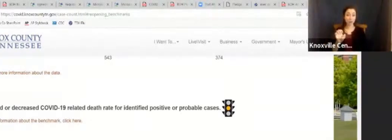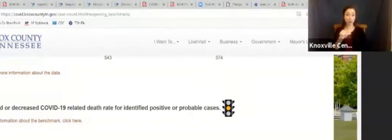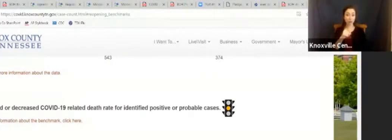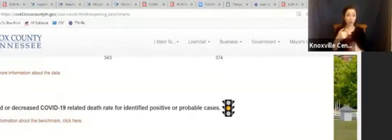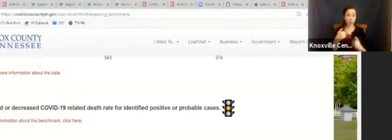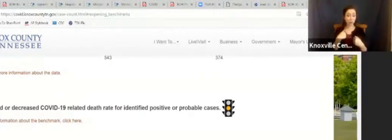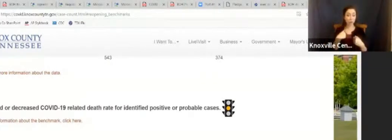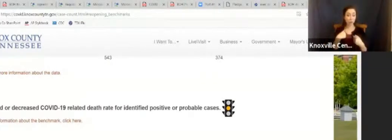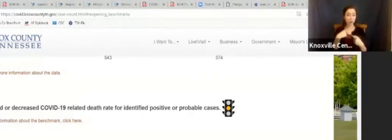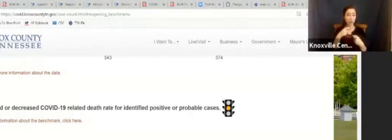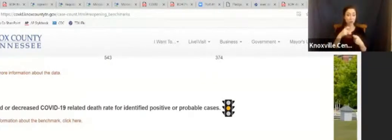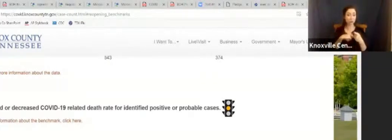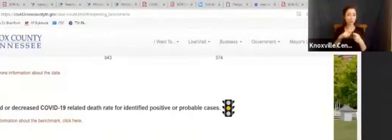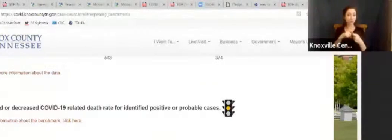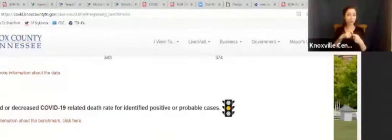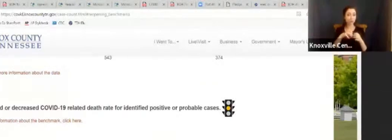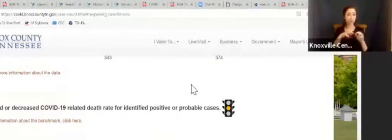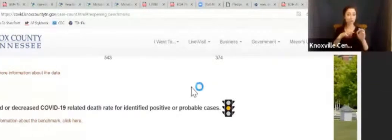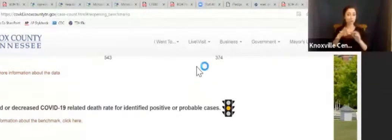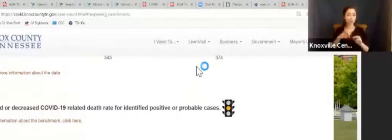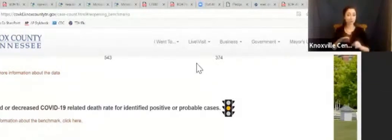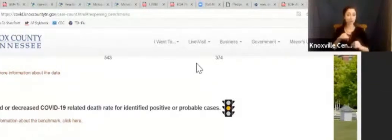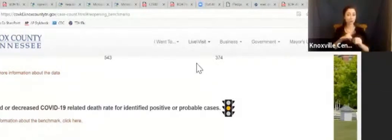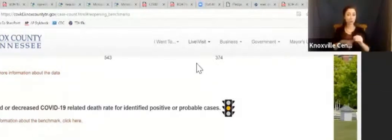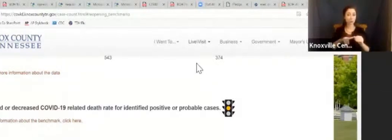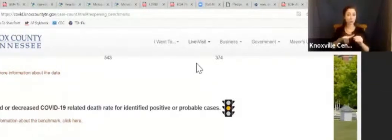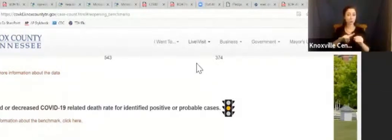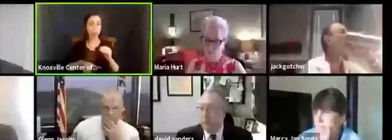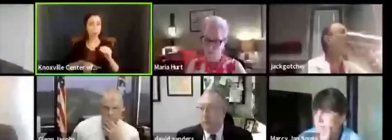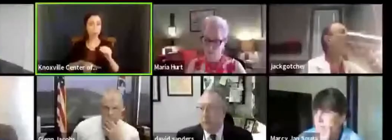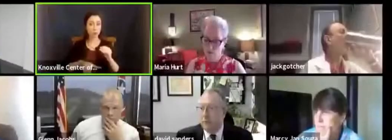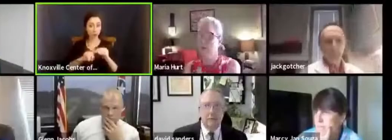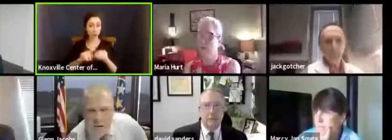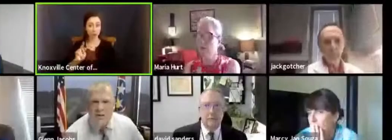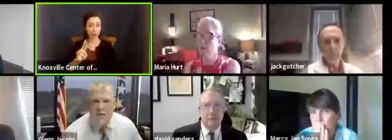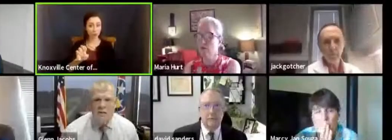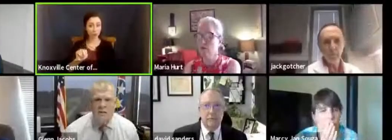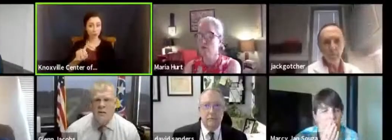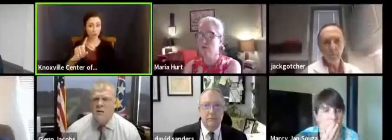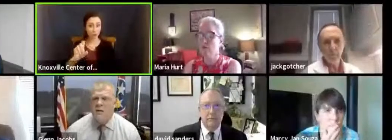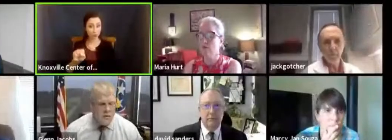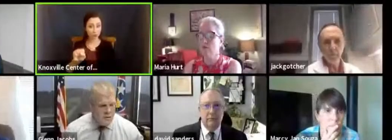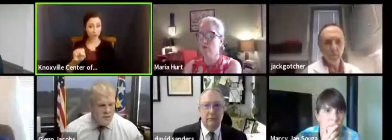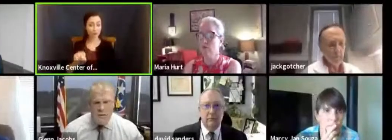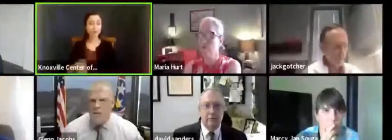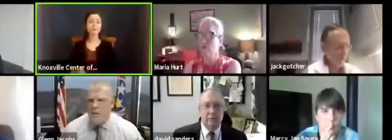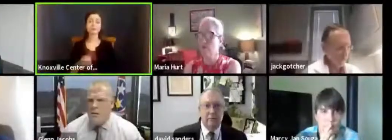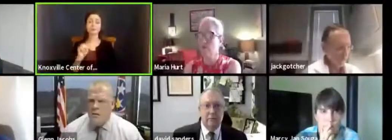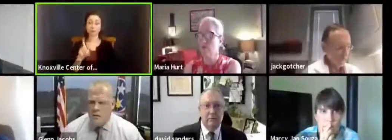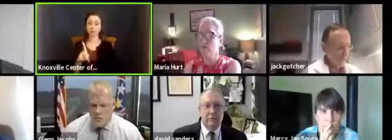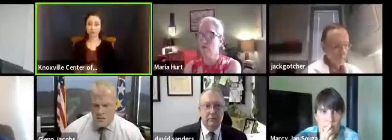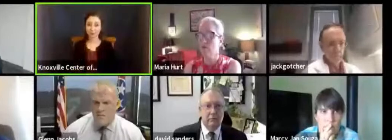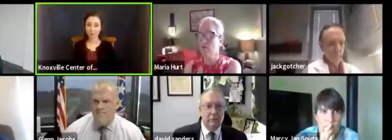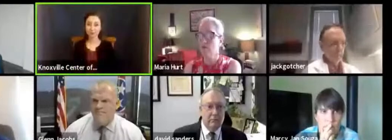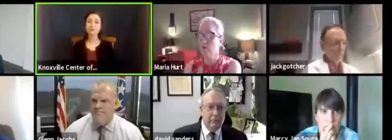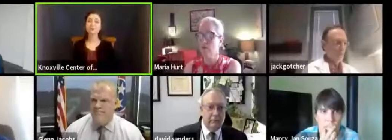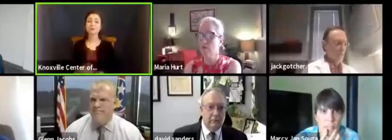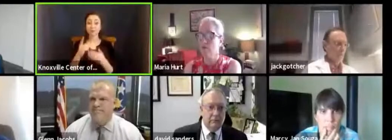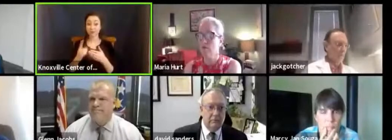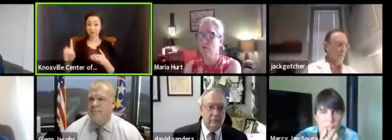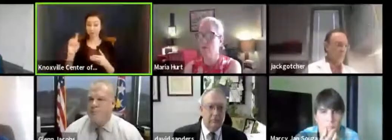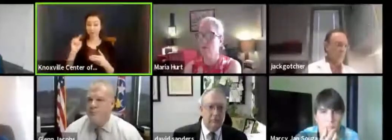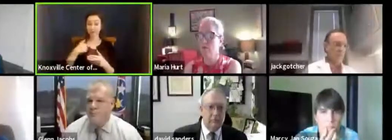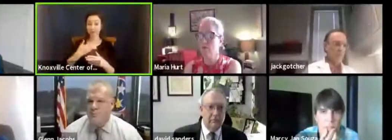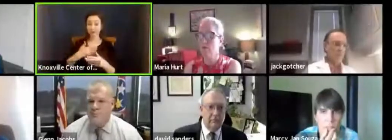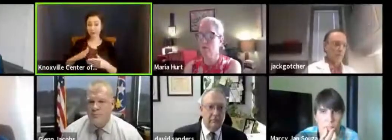detail on our trends ready? Okay. So last week I shared